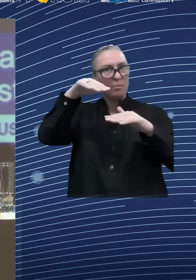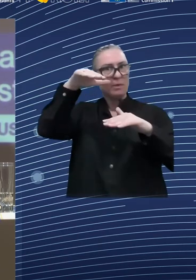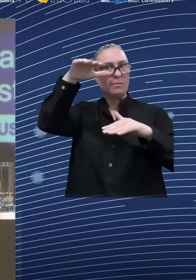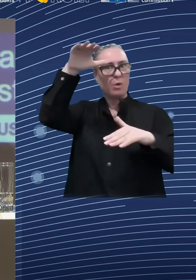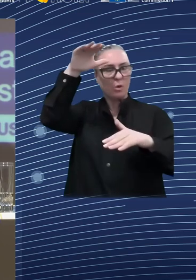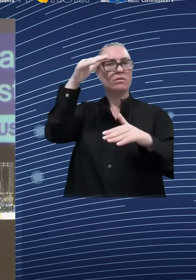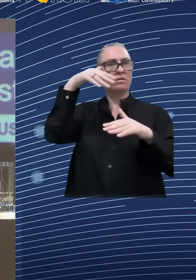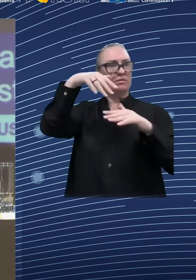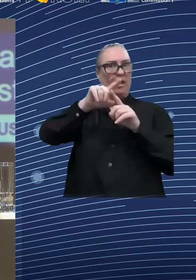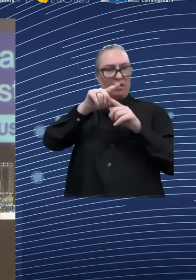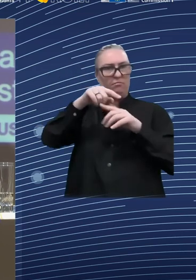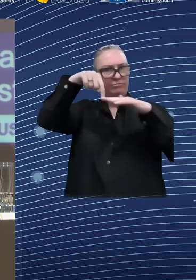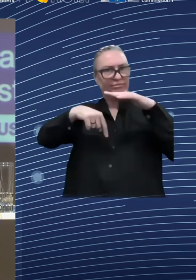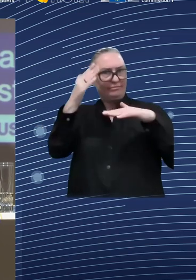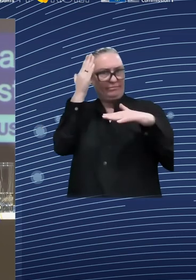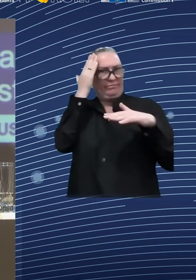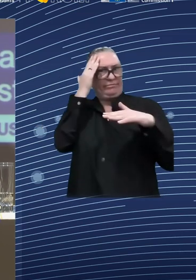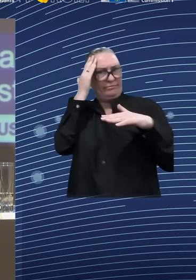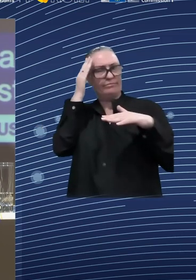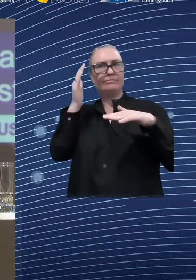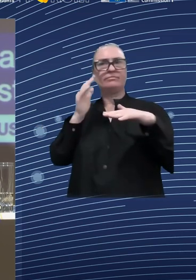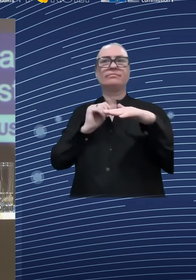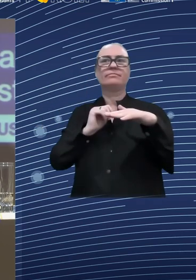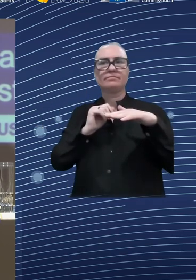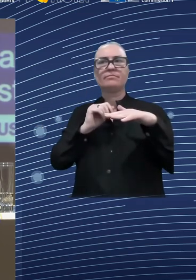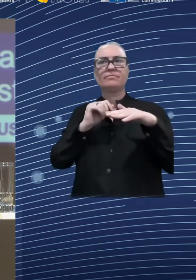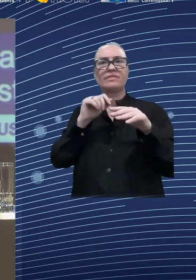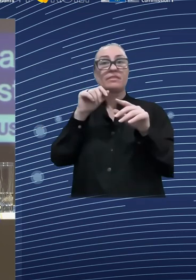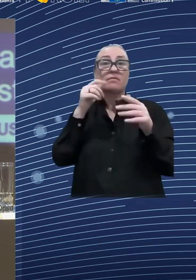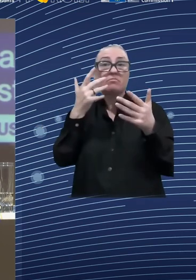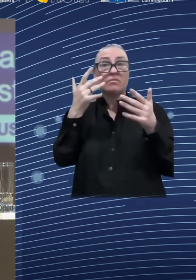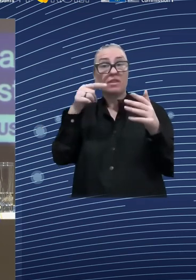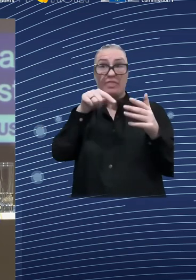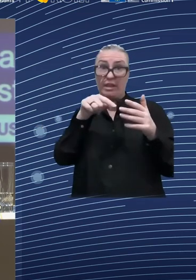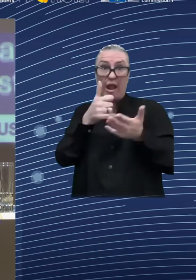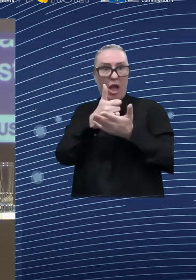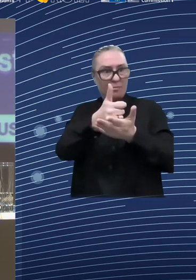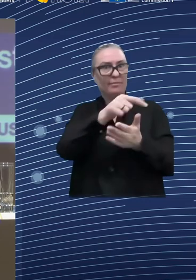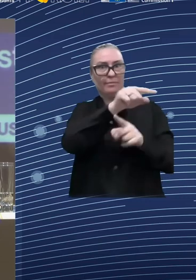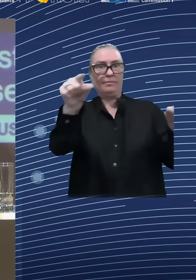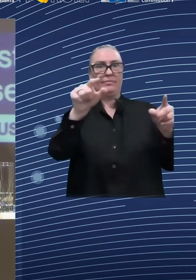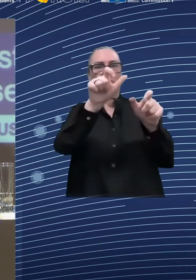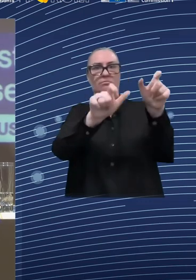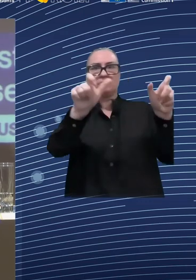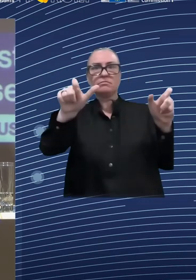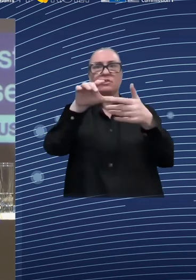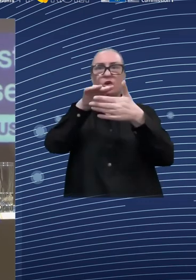workers than the university itself is educating students. I think they're going through maybe 23,000, 24,000